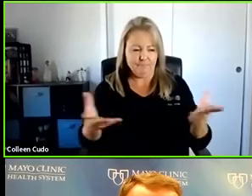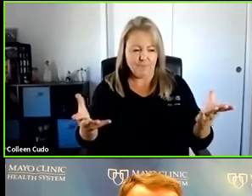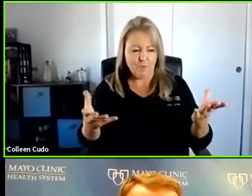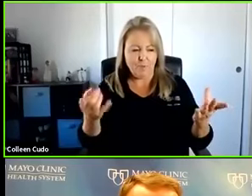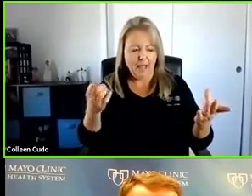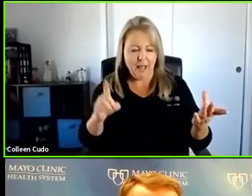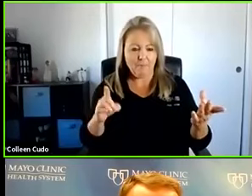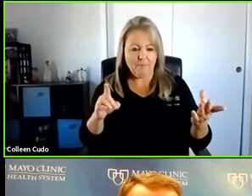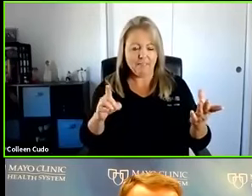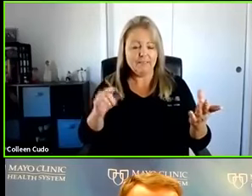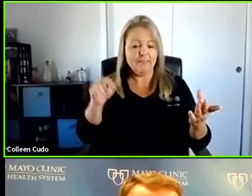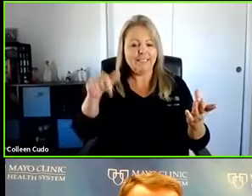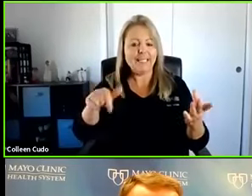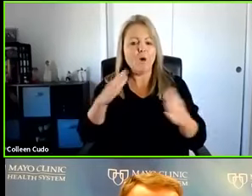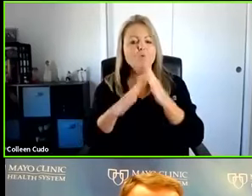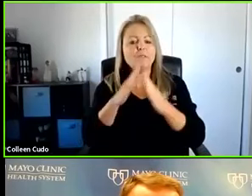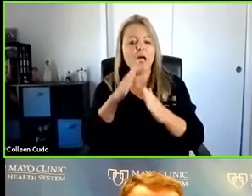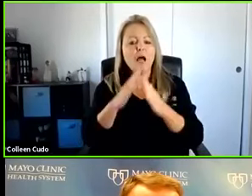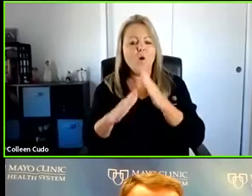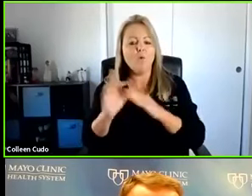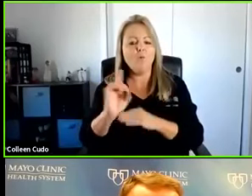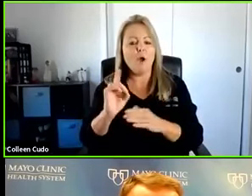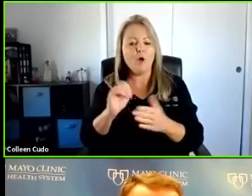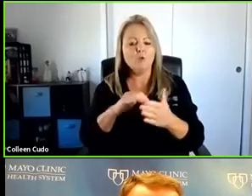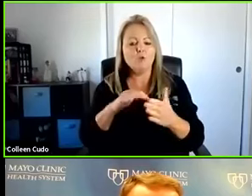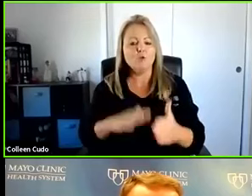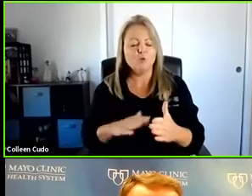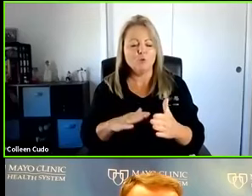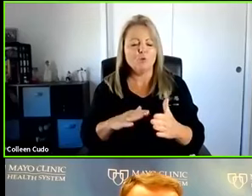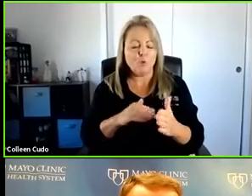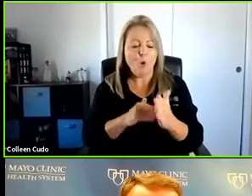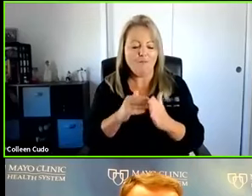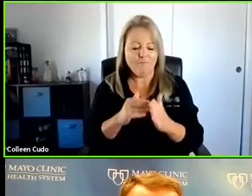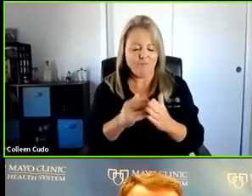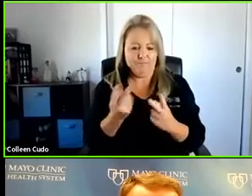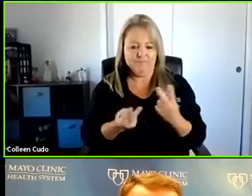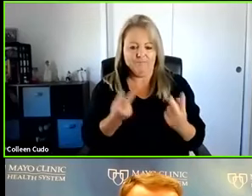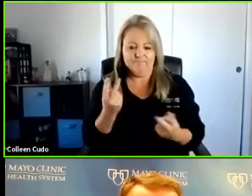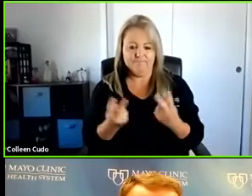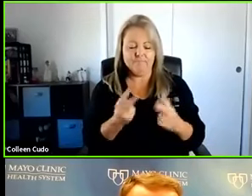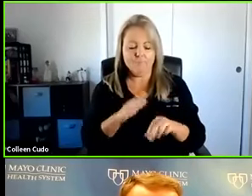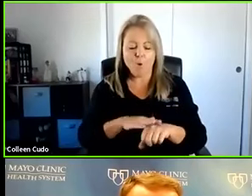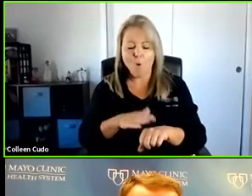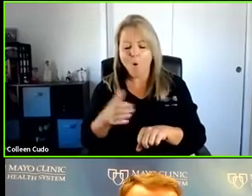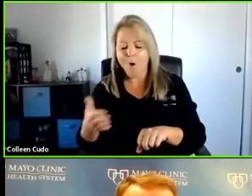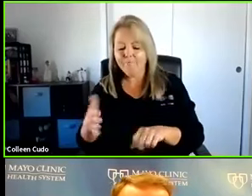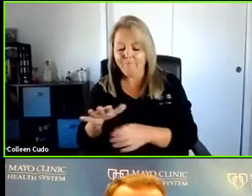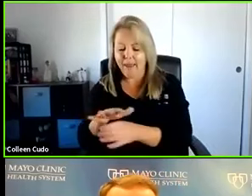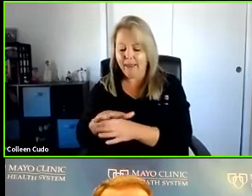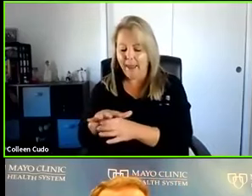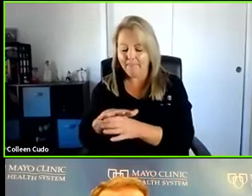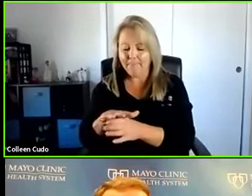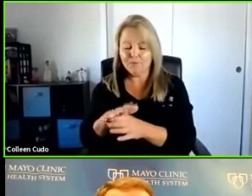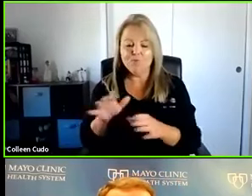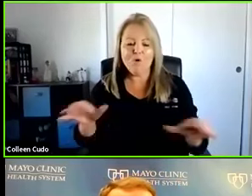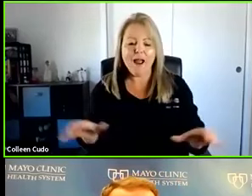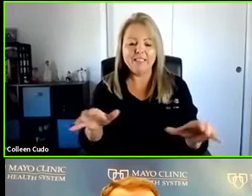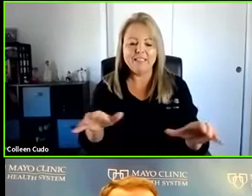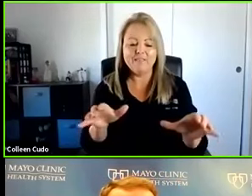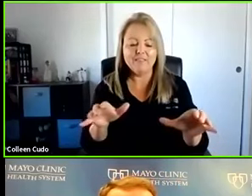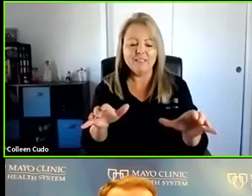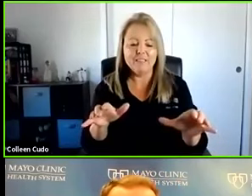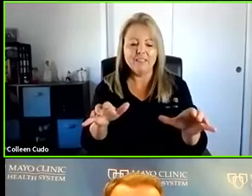the downtown area, where students often go off campus for activities in the first couple